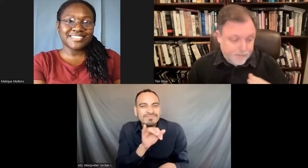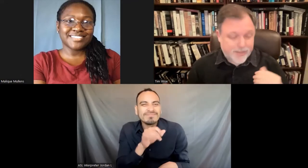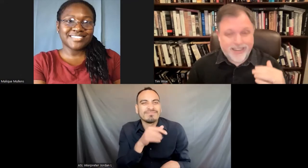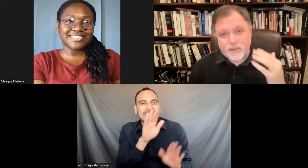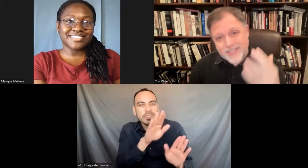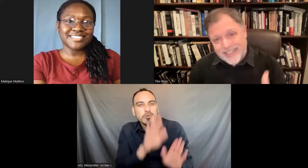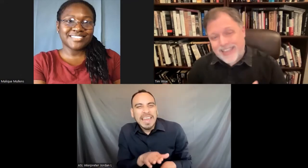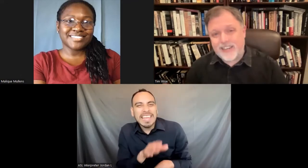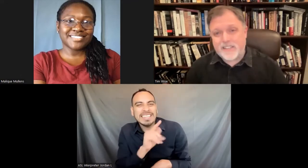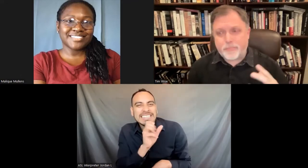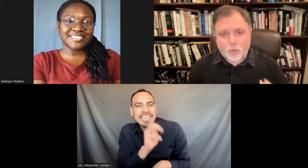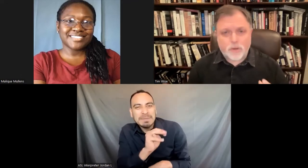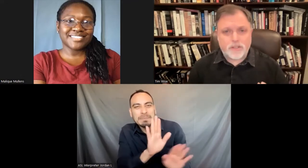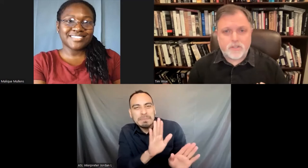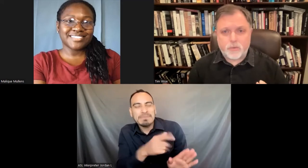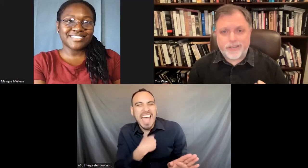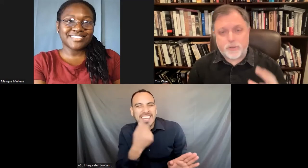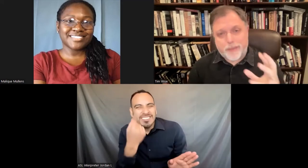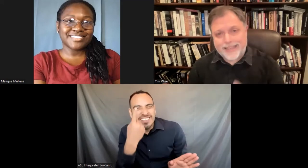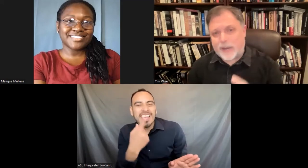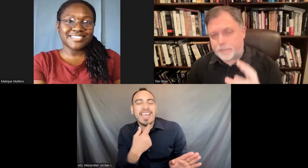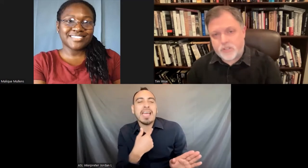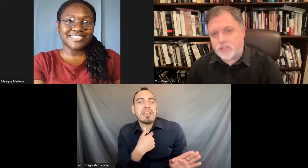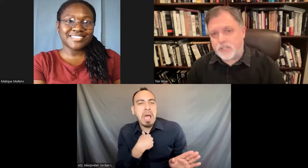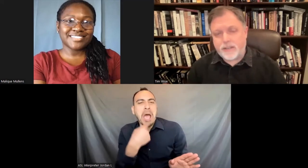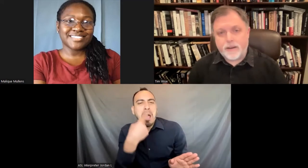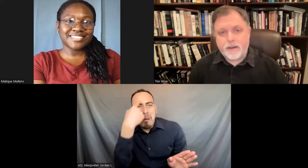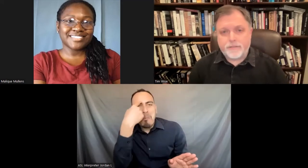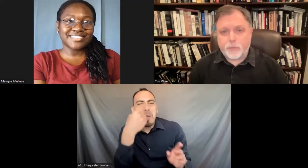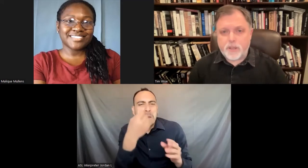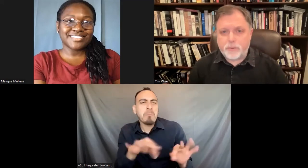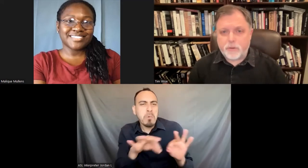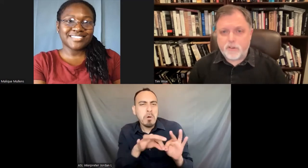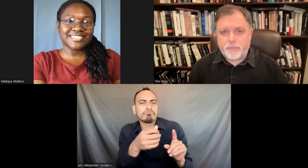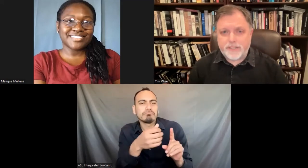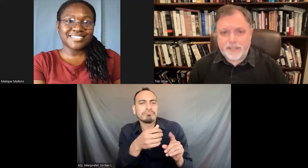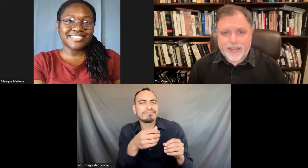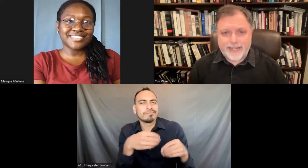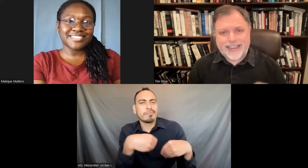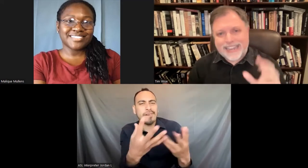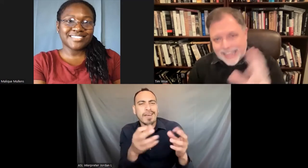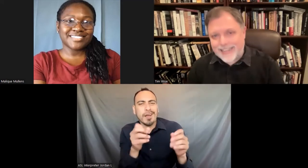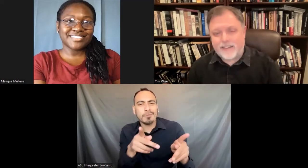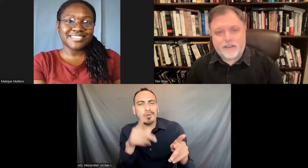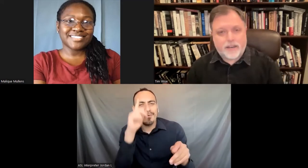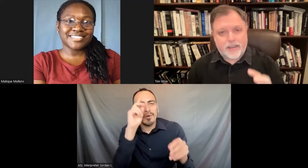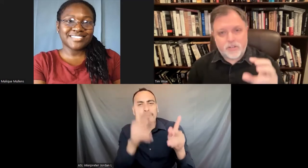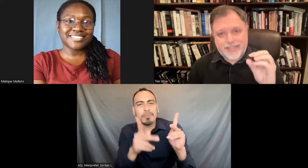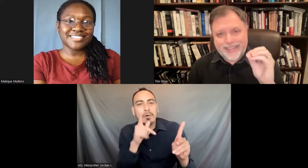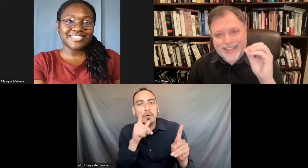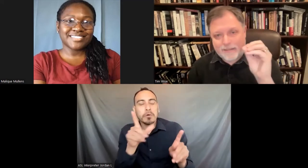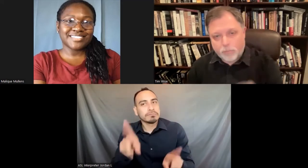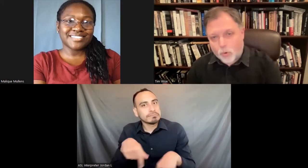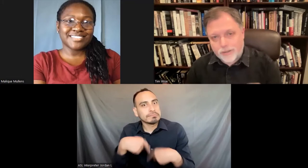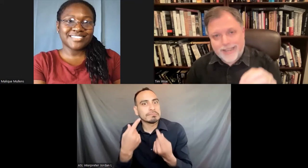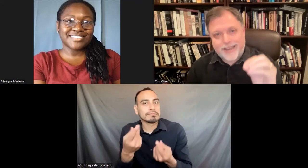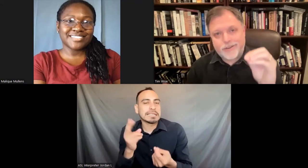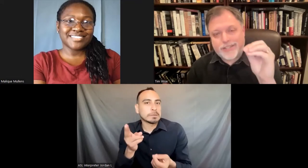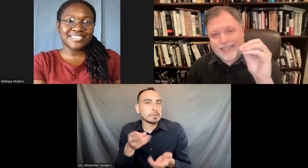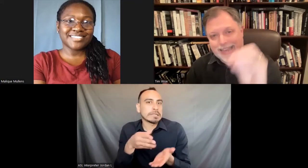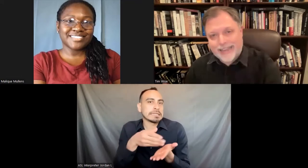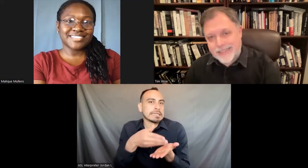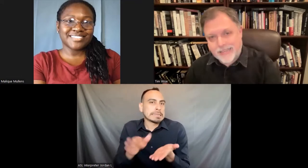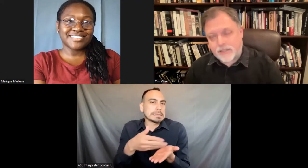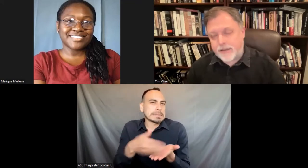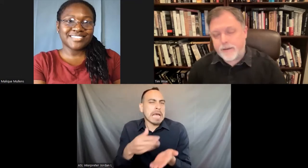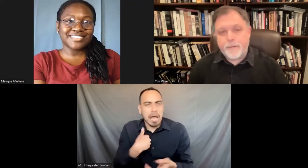it. I understand it's important to expand opportunity for people who have been denied it. I get it. I understand that morally. I